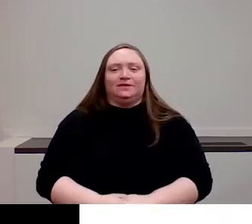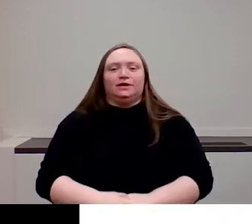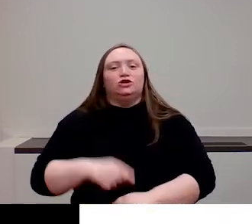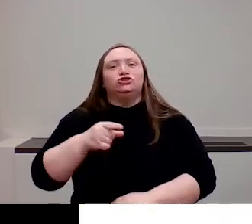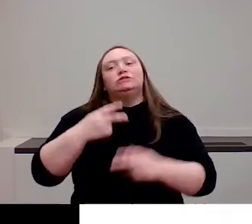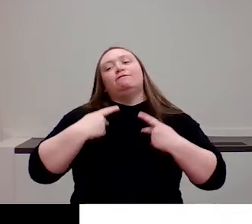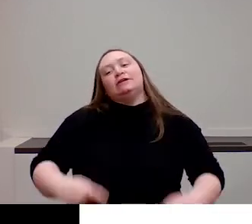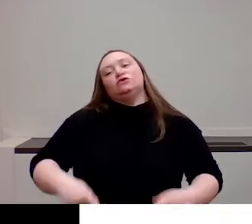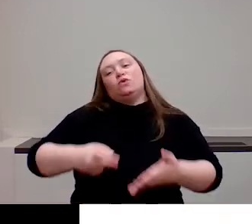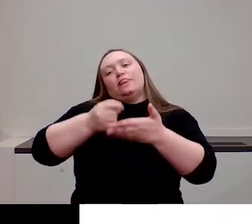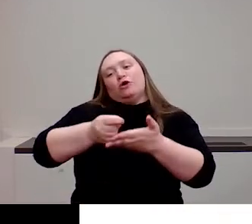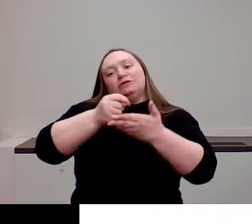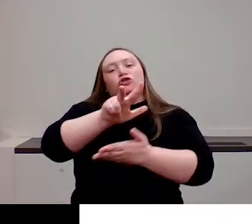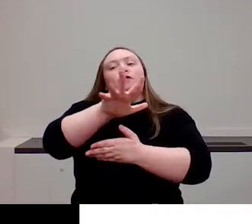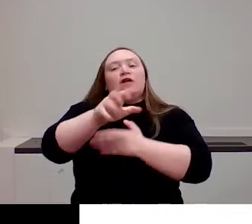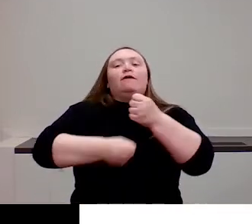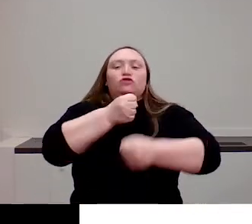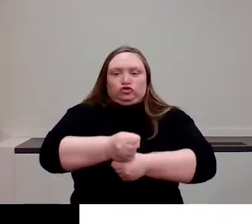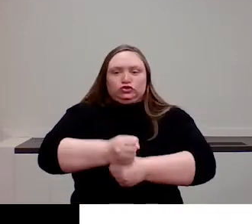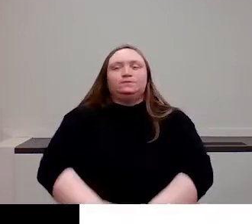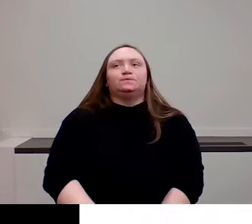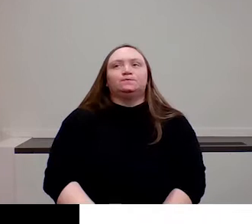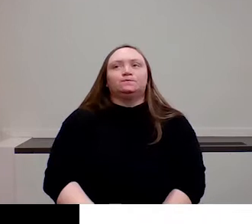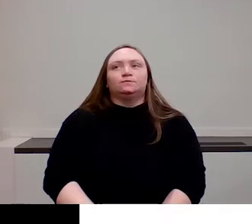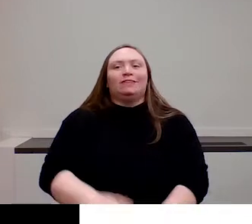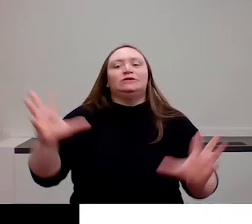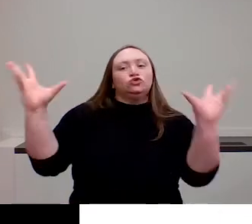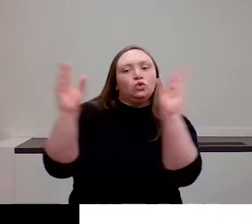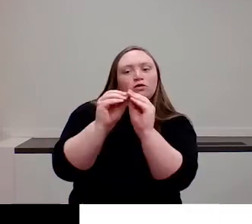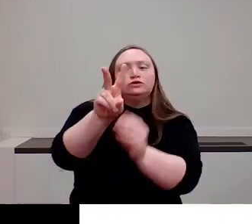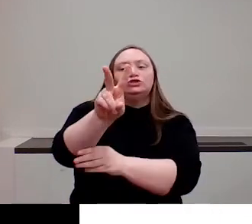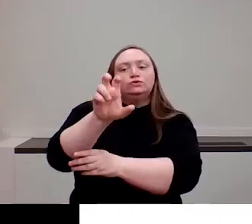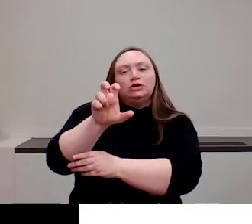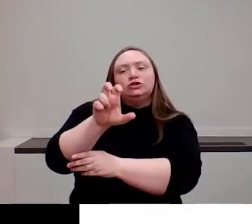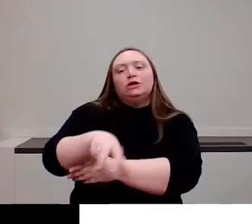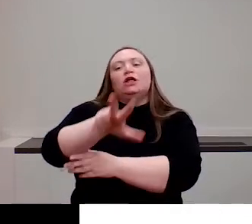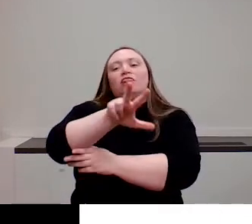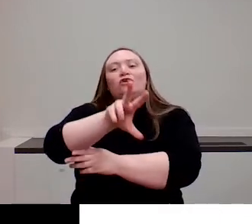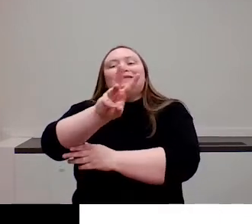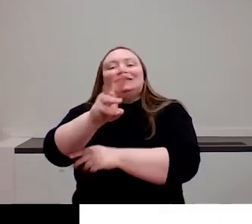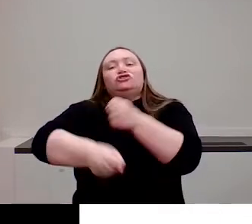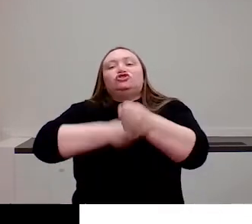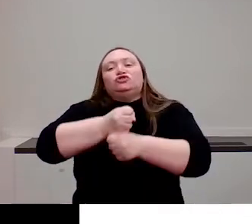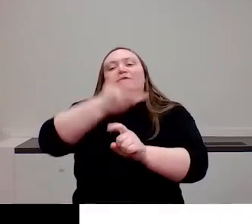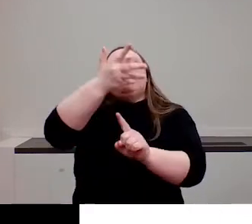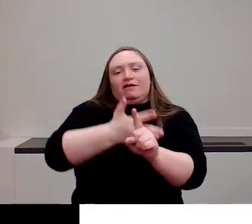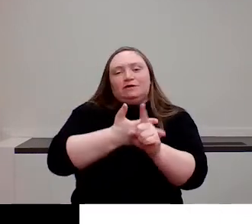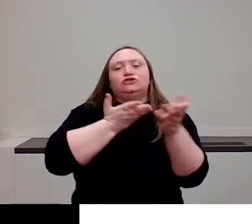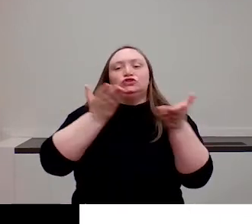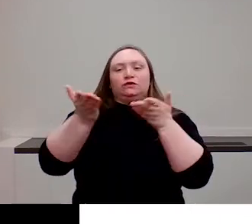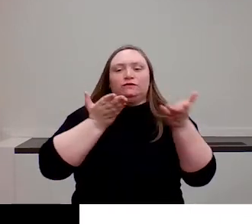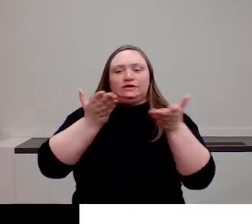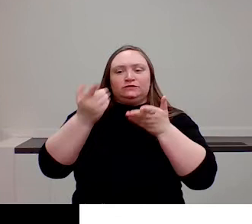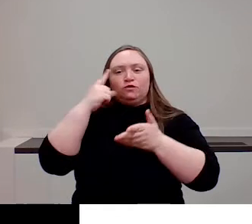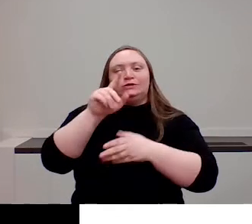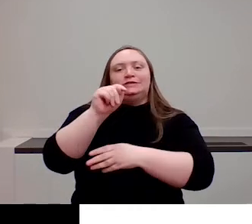She's a physical therapist with 35 years of service, and that is a total of 246 years and 5 months of service to